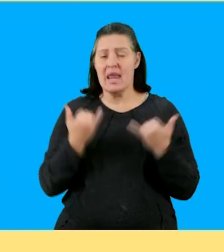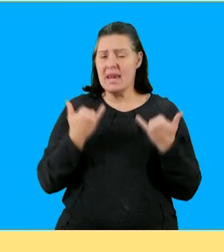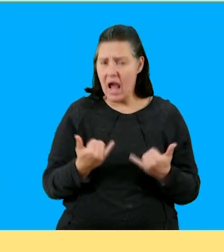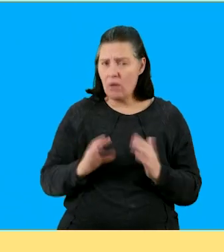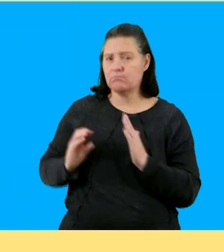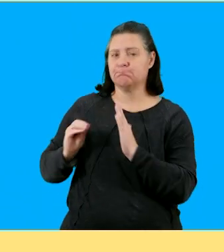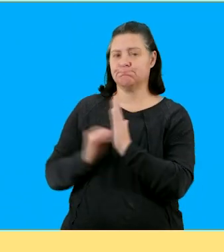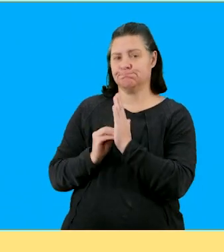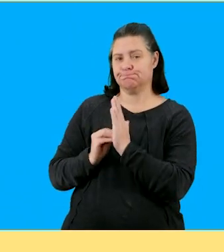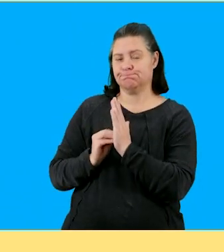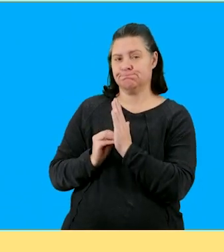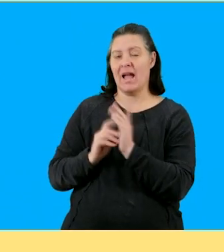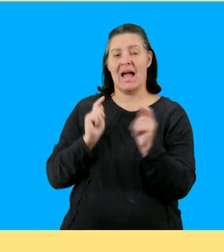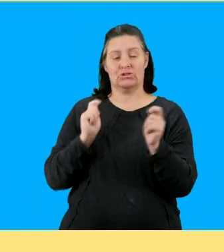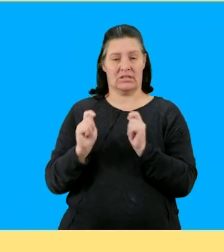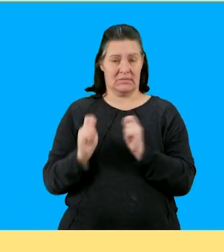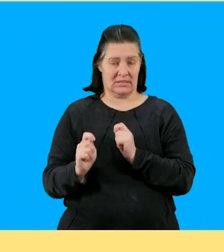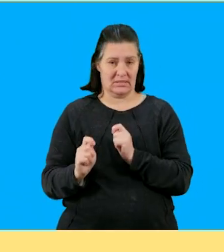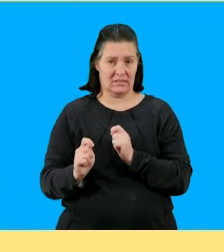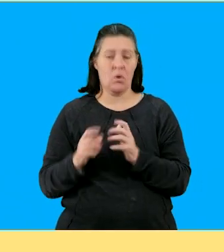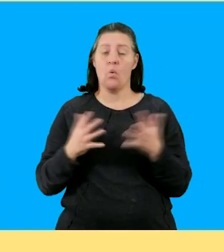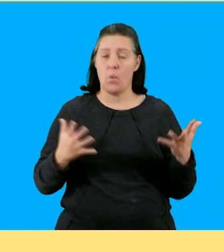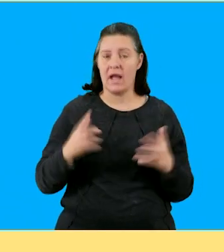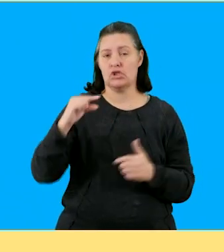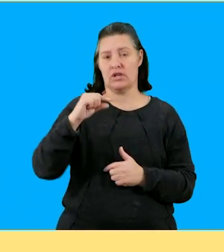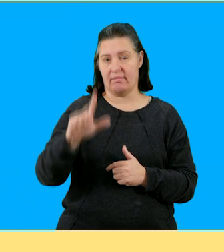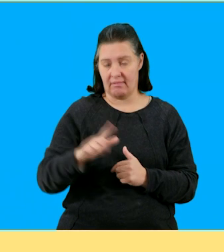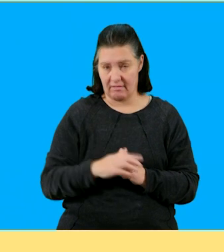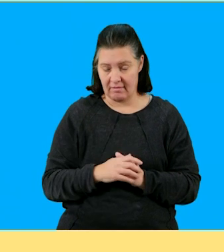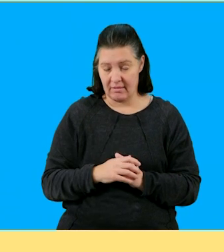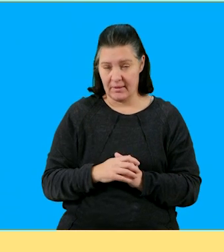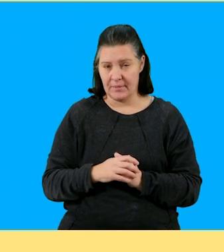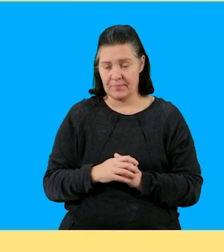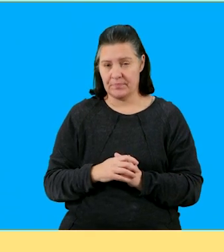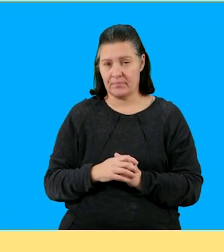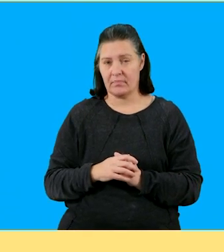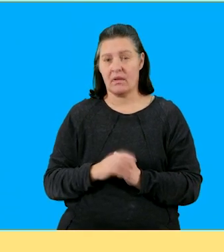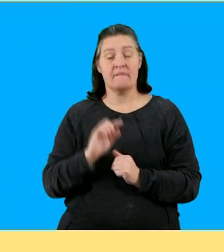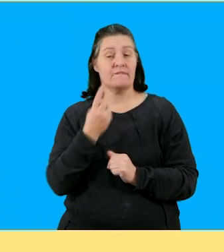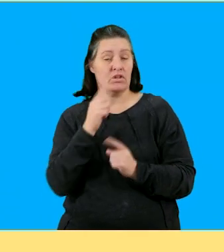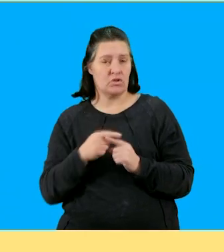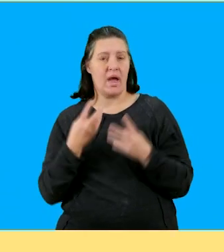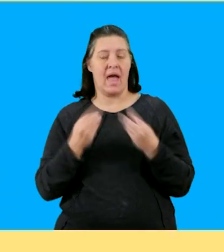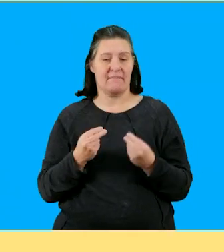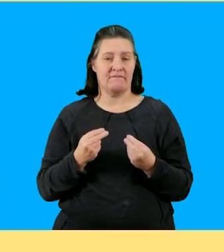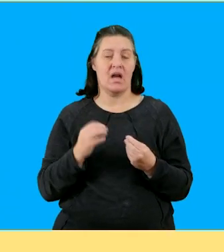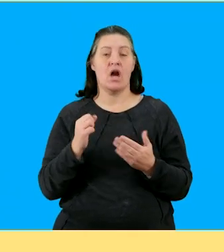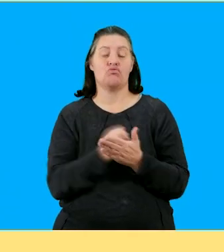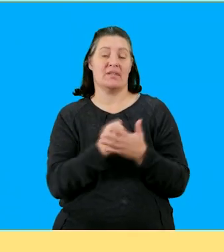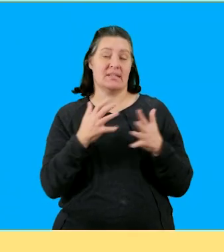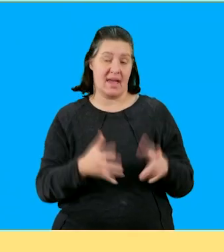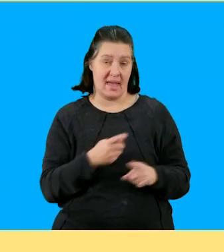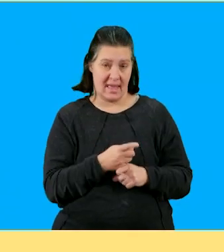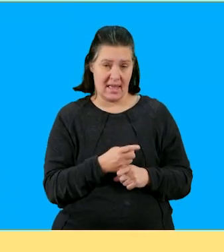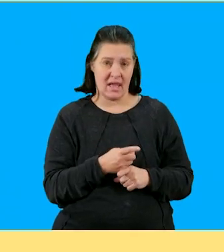record these adjustments in the general journal. The first one, we have a creditor in whom